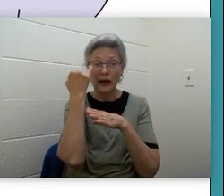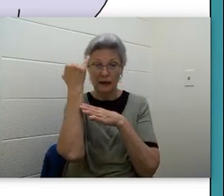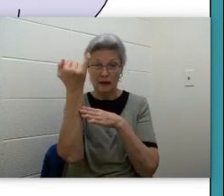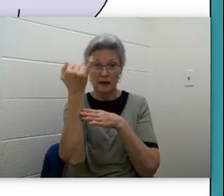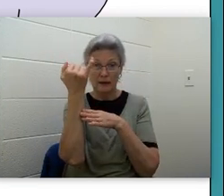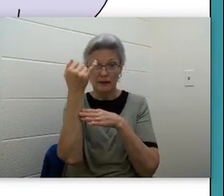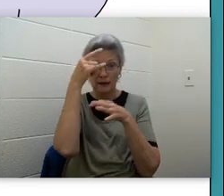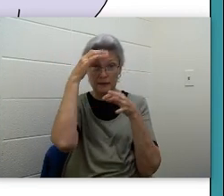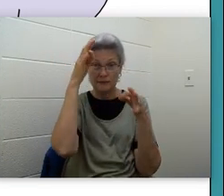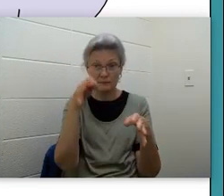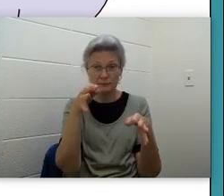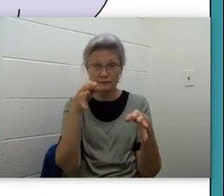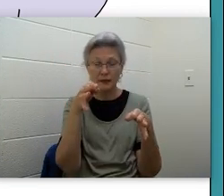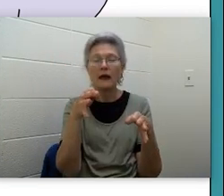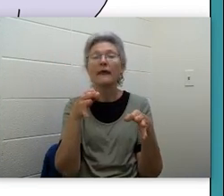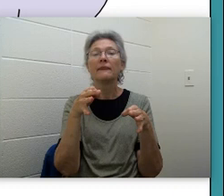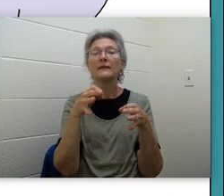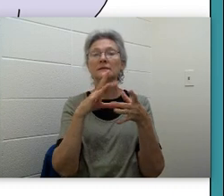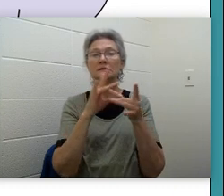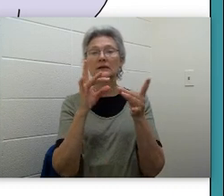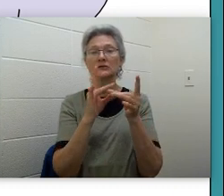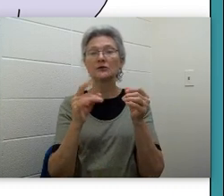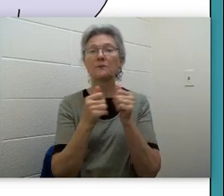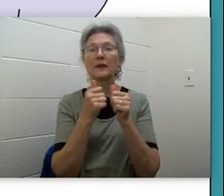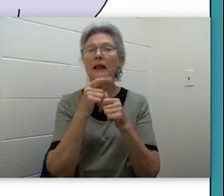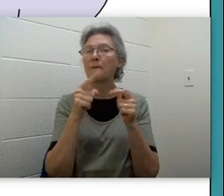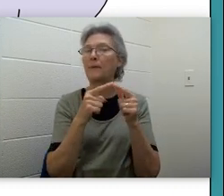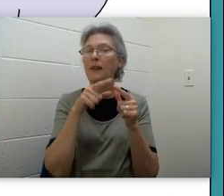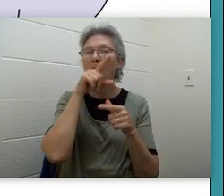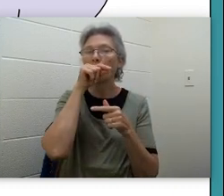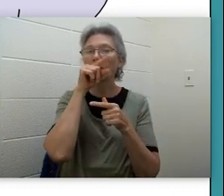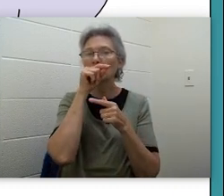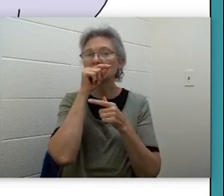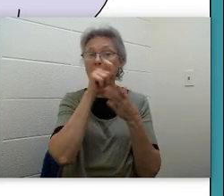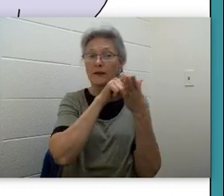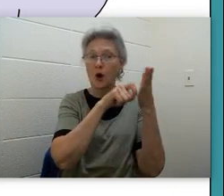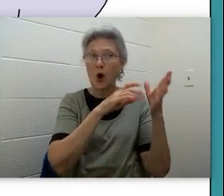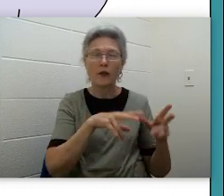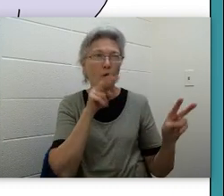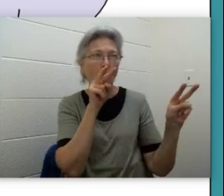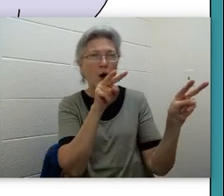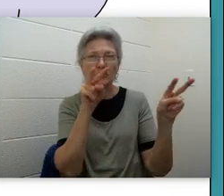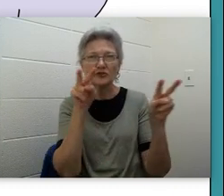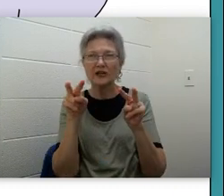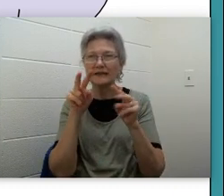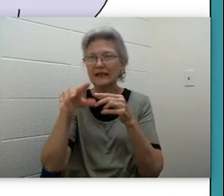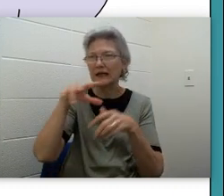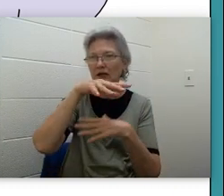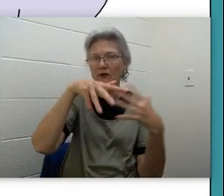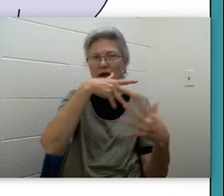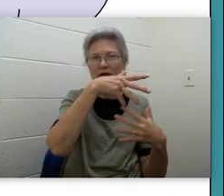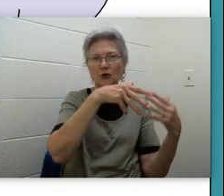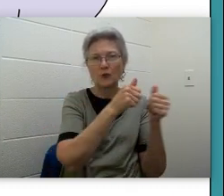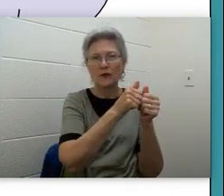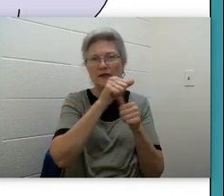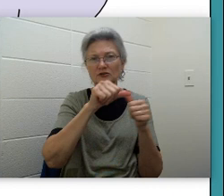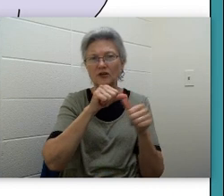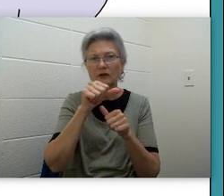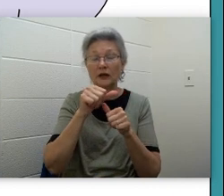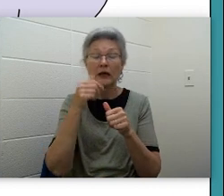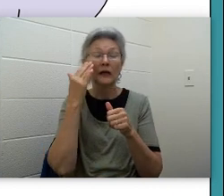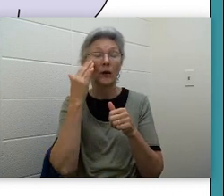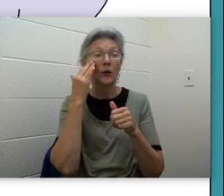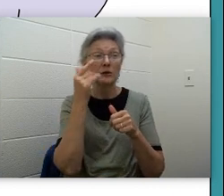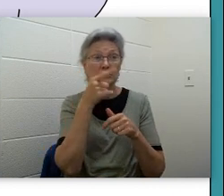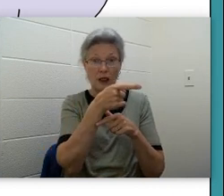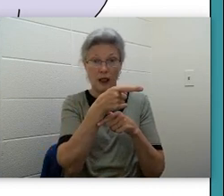with. This text was mainly about the birds that the author observed as they interacted with each other. He knows a lot